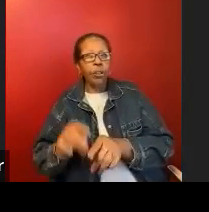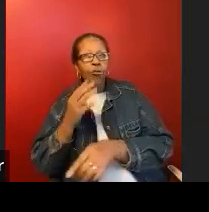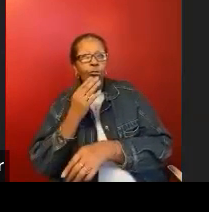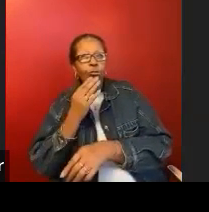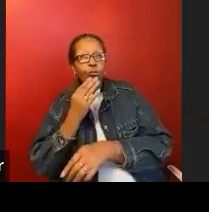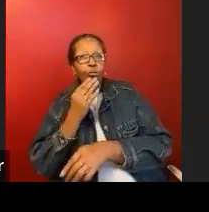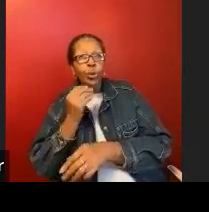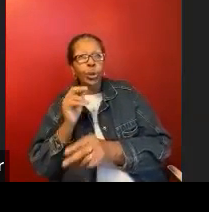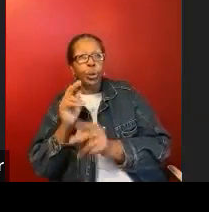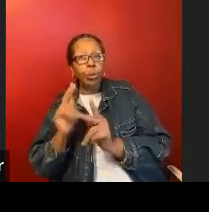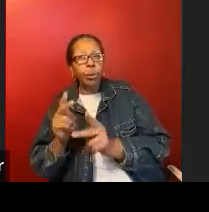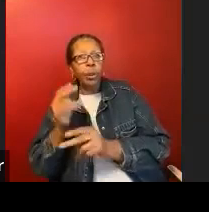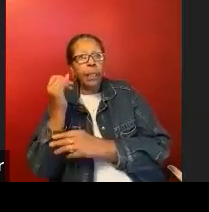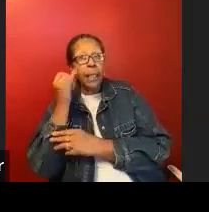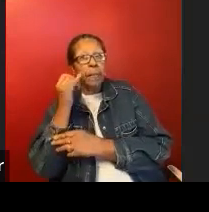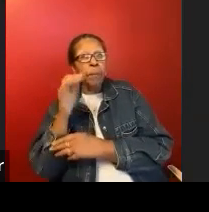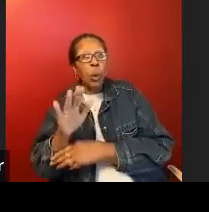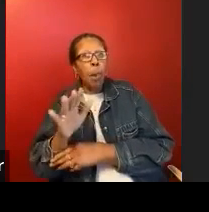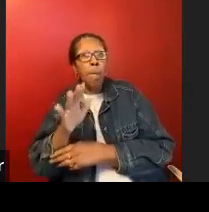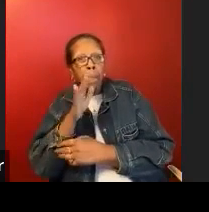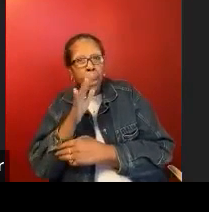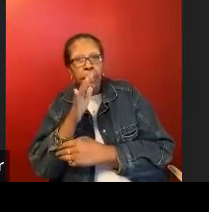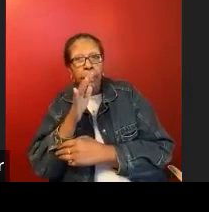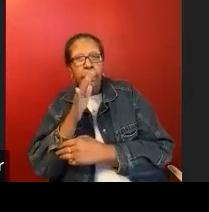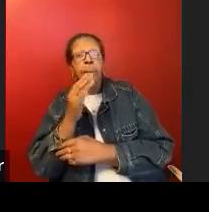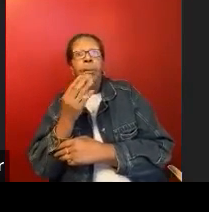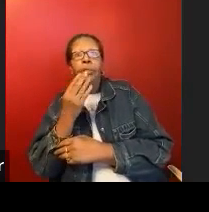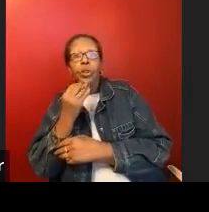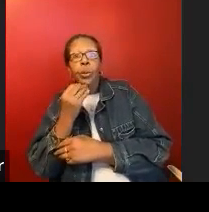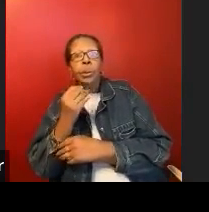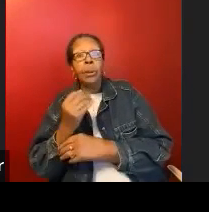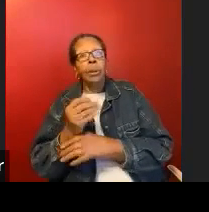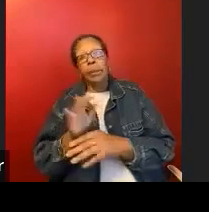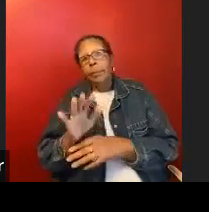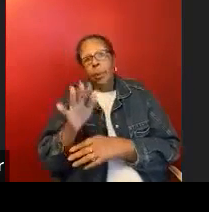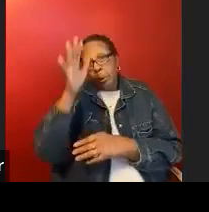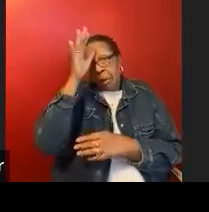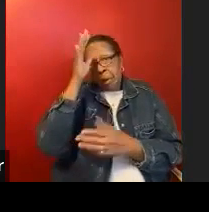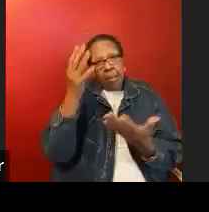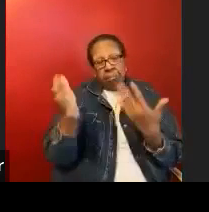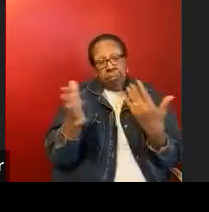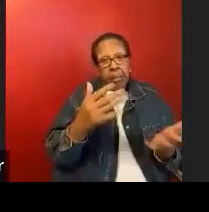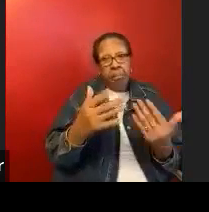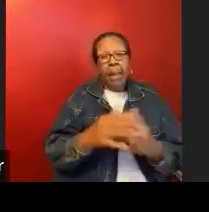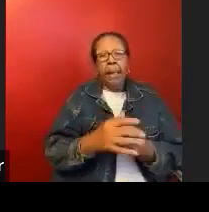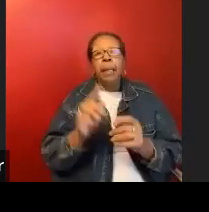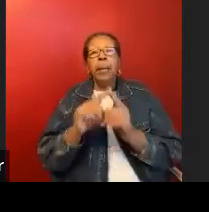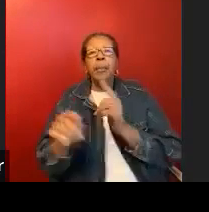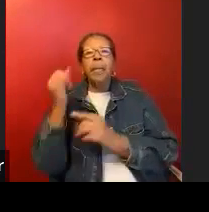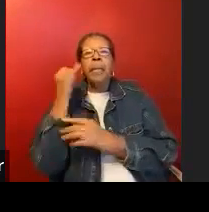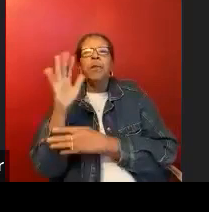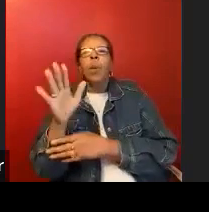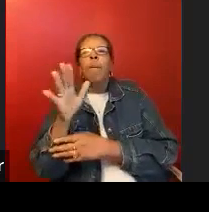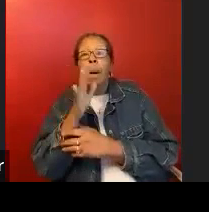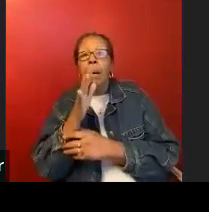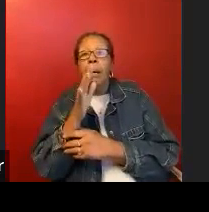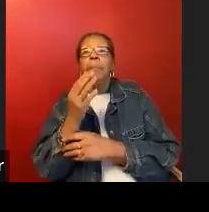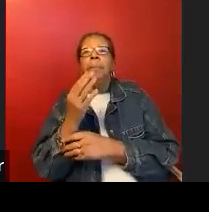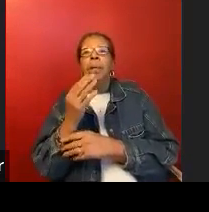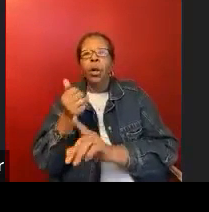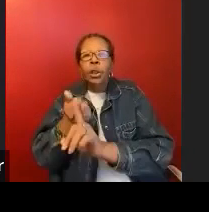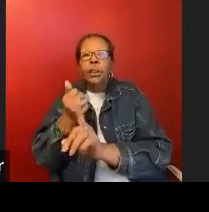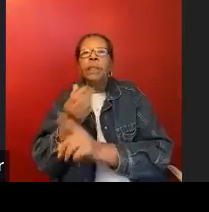could be anything, but if your mom's Jew, you're a Jewish person, then you're considered a Jewish person. And of course, there's